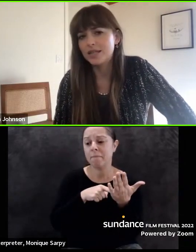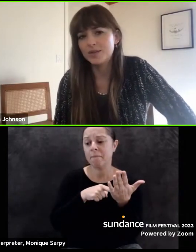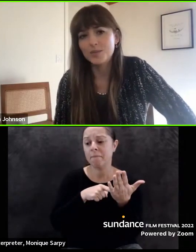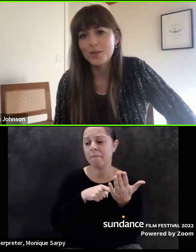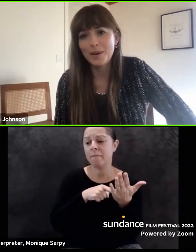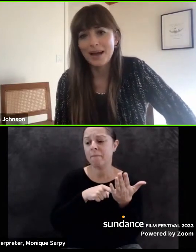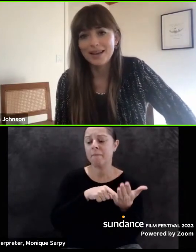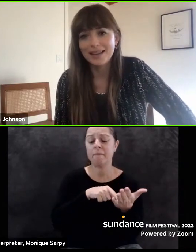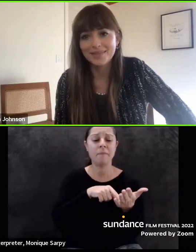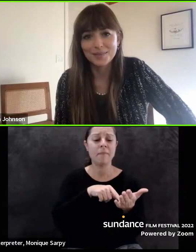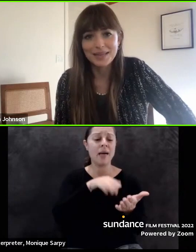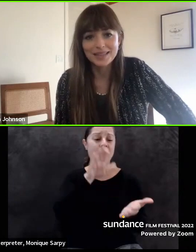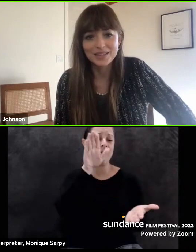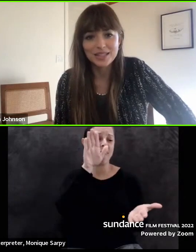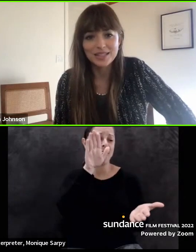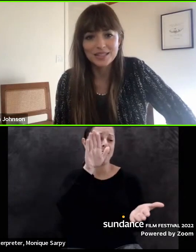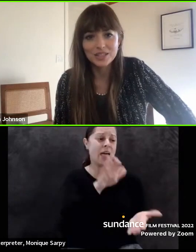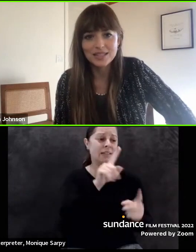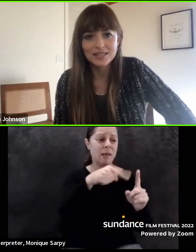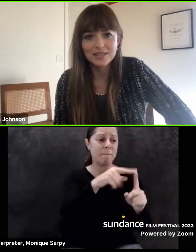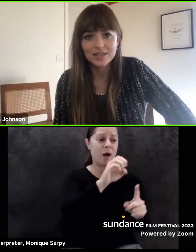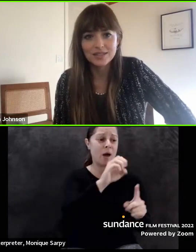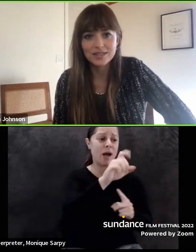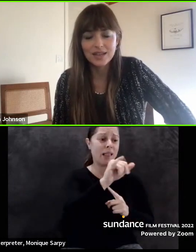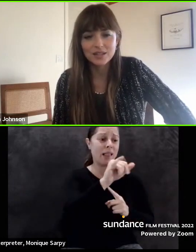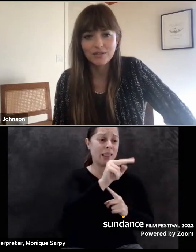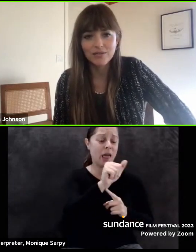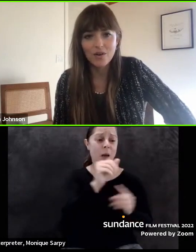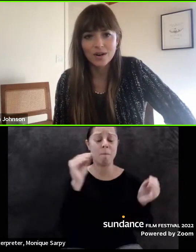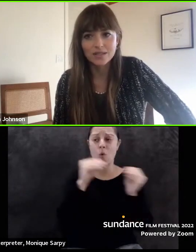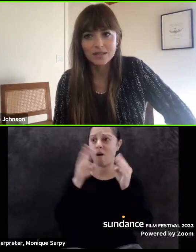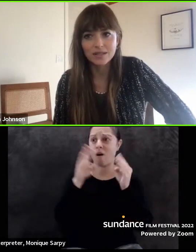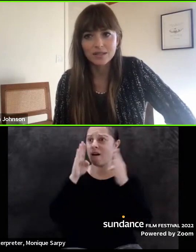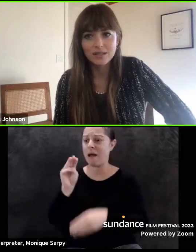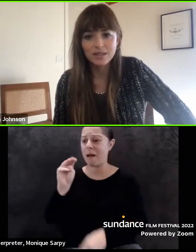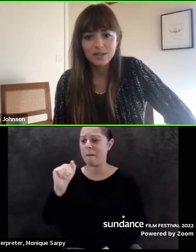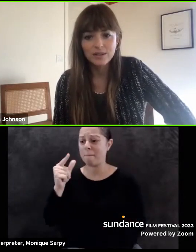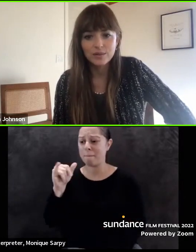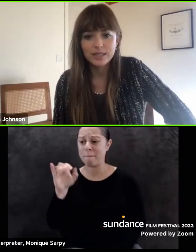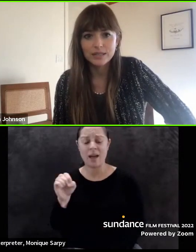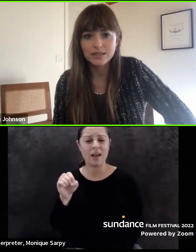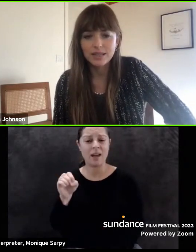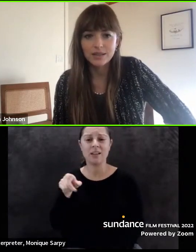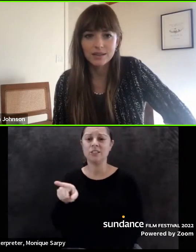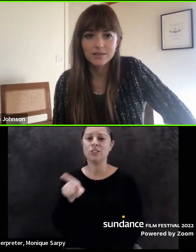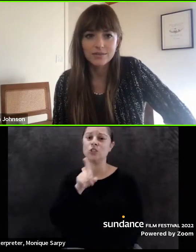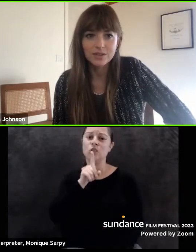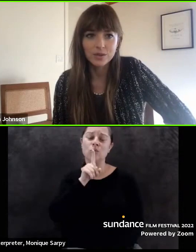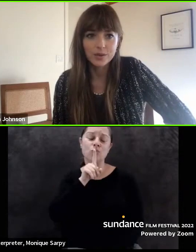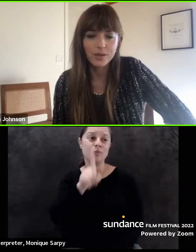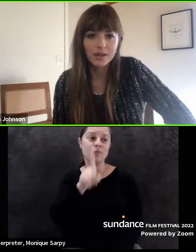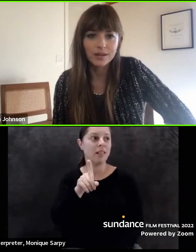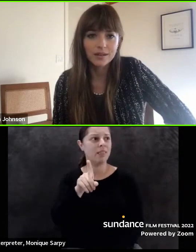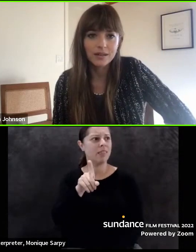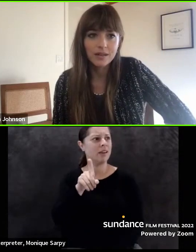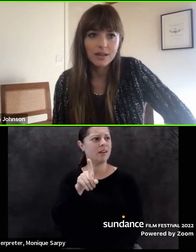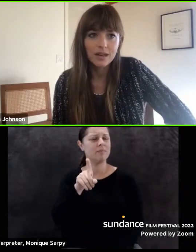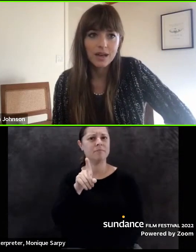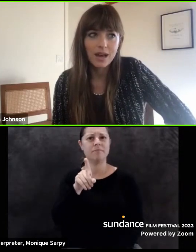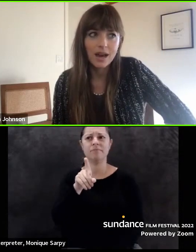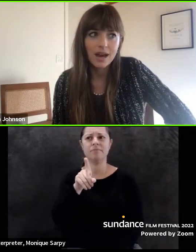Elena Ferrante. It was more about Maggie for me. She's just such a force and real seeker of truth,